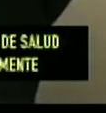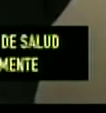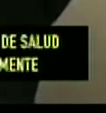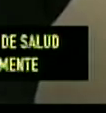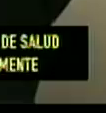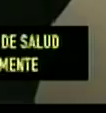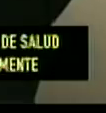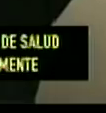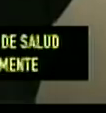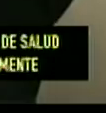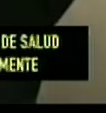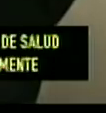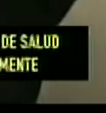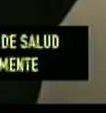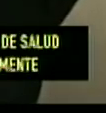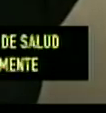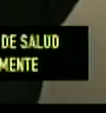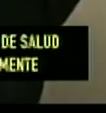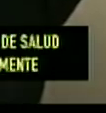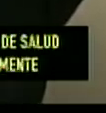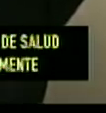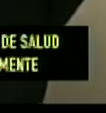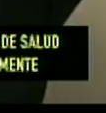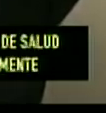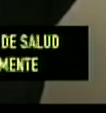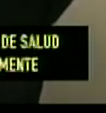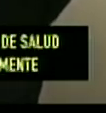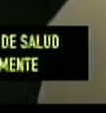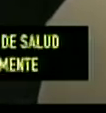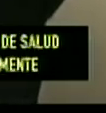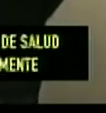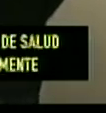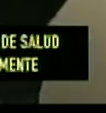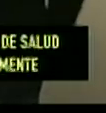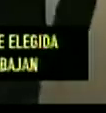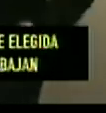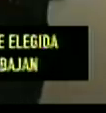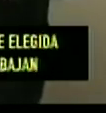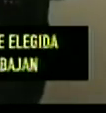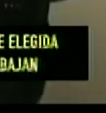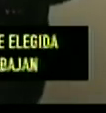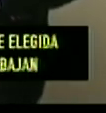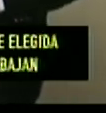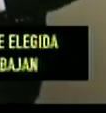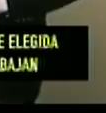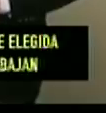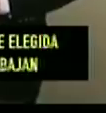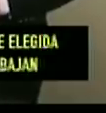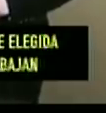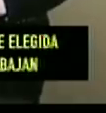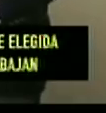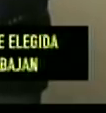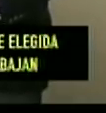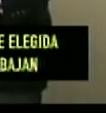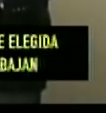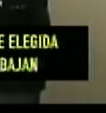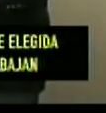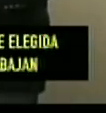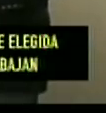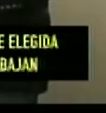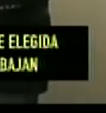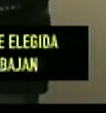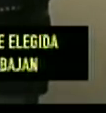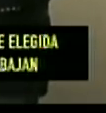USAID and the Trump administration more largely fully support the interim government of Juan Guaidó, the democratically